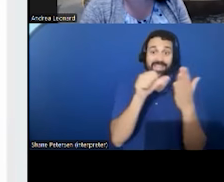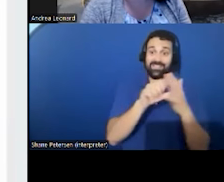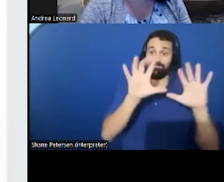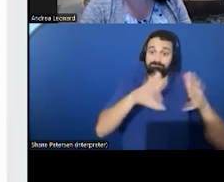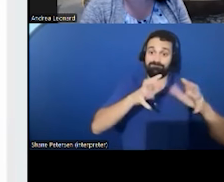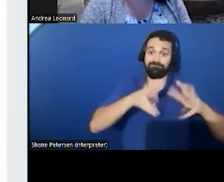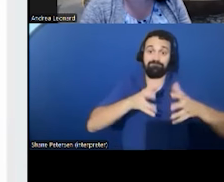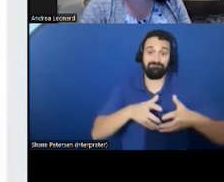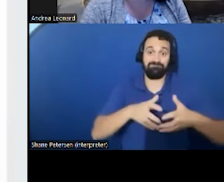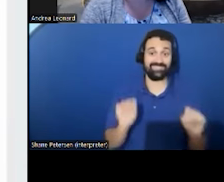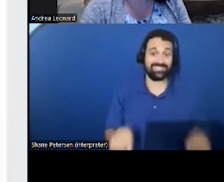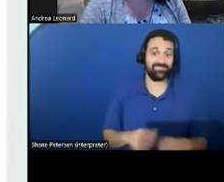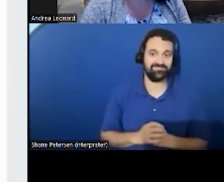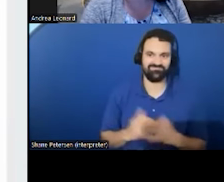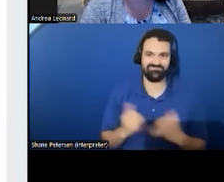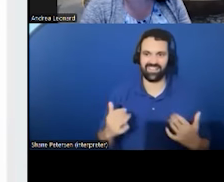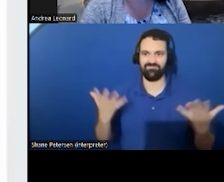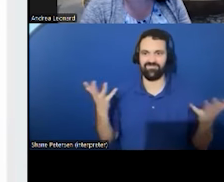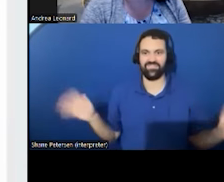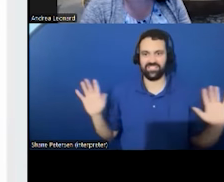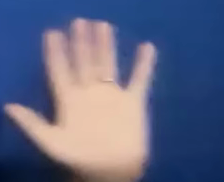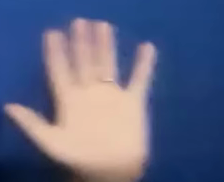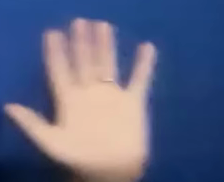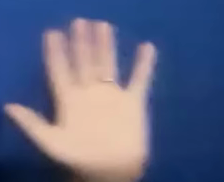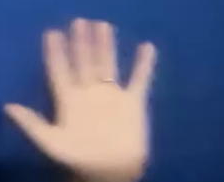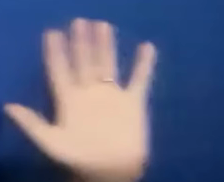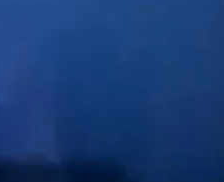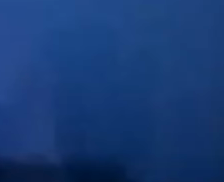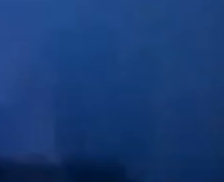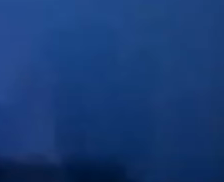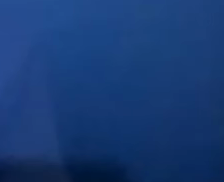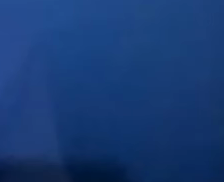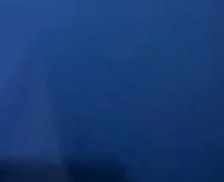my portion, and I'll turn it back over to Whitney.